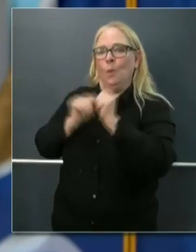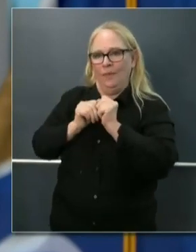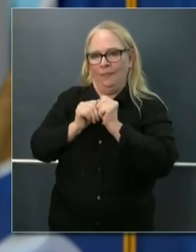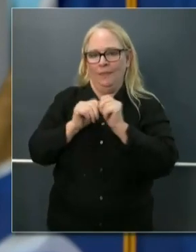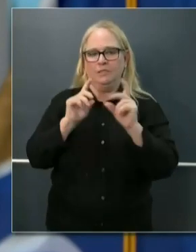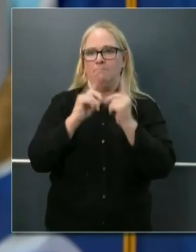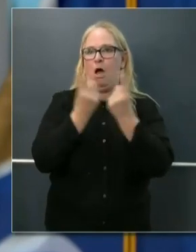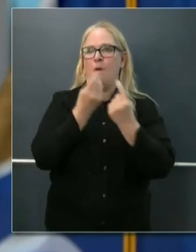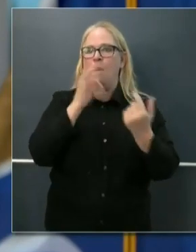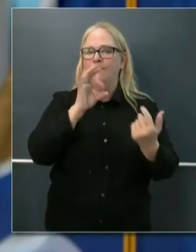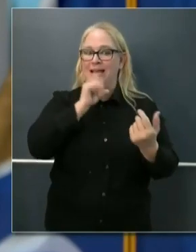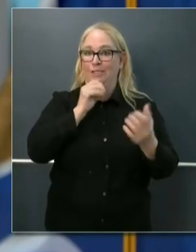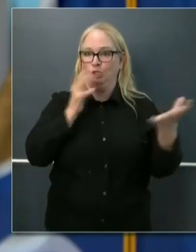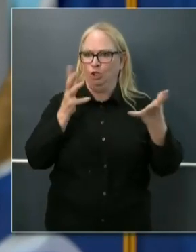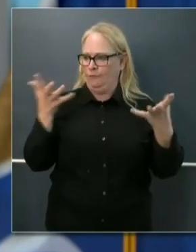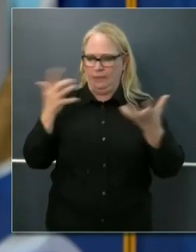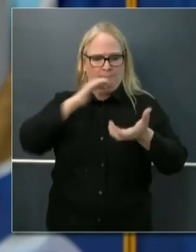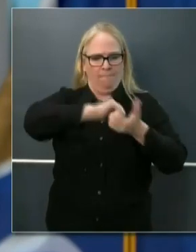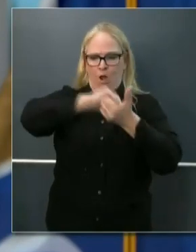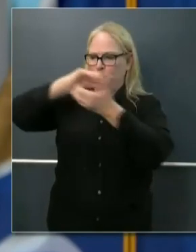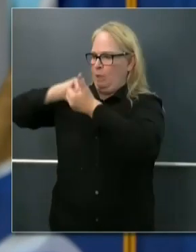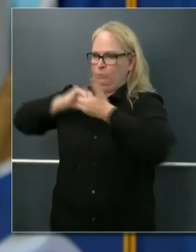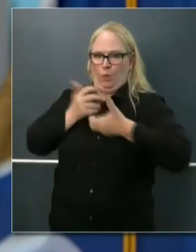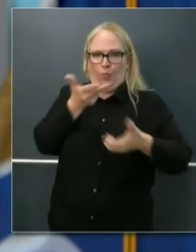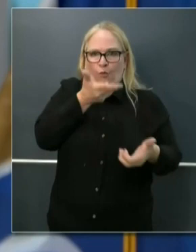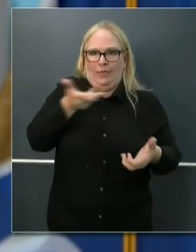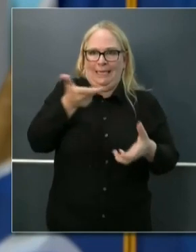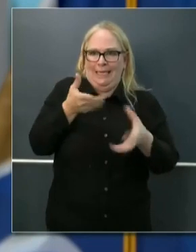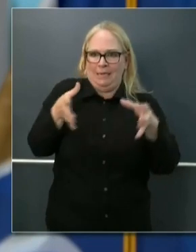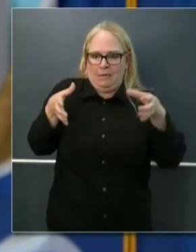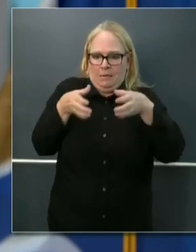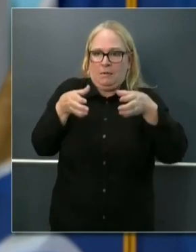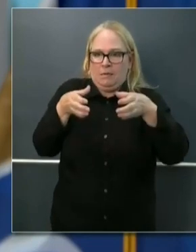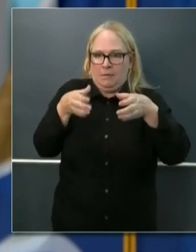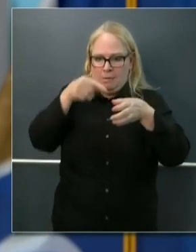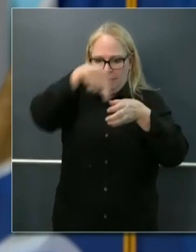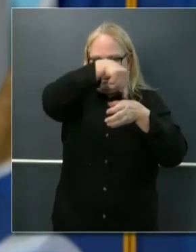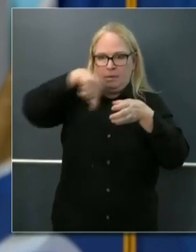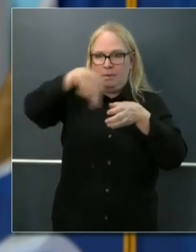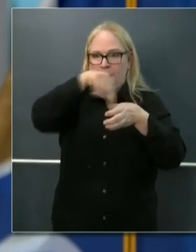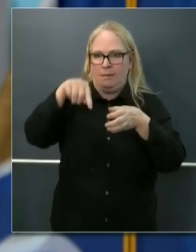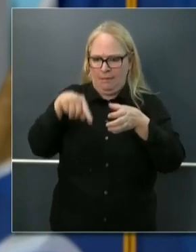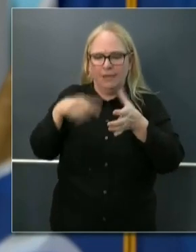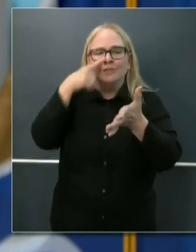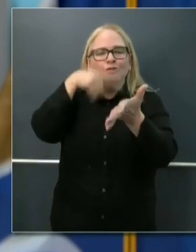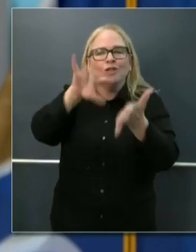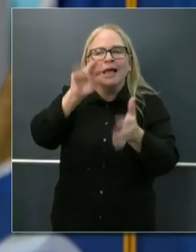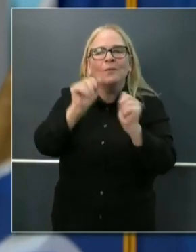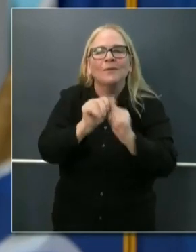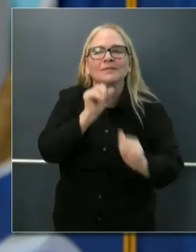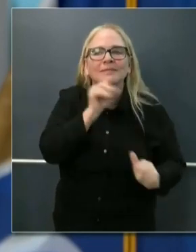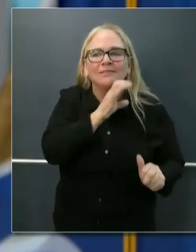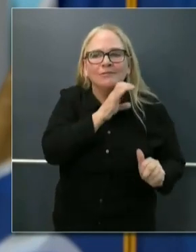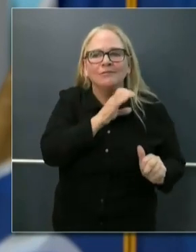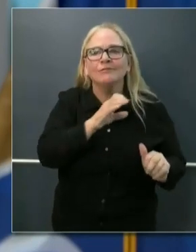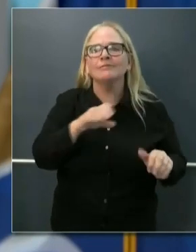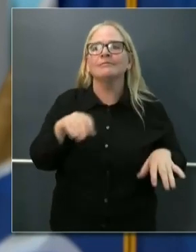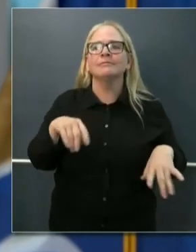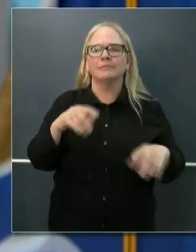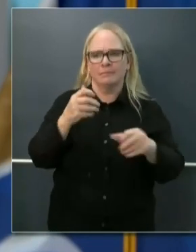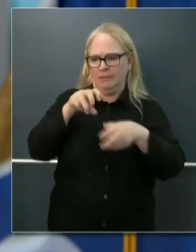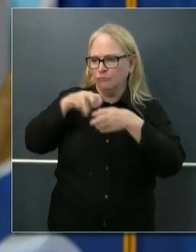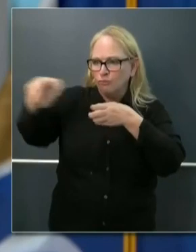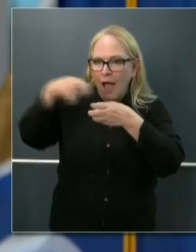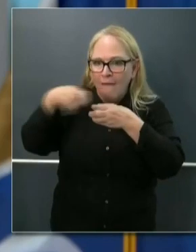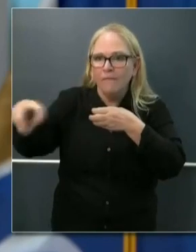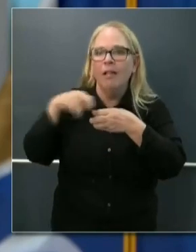want to thank United Airlines. I love the idea that the folks that we usually check in to get our travel arrangements done or be checking